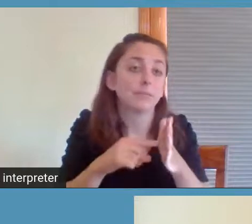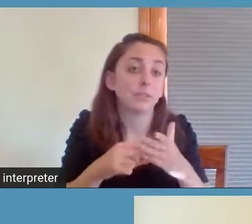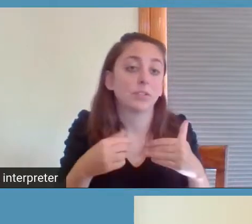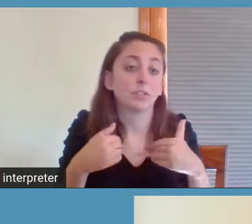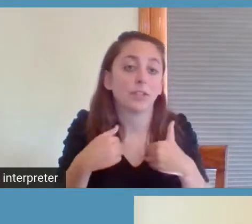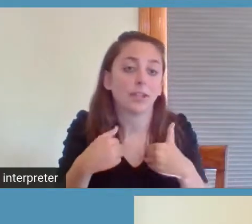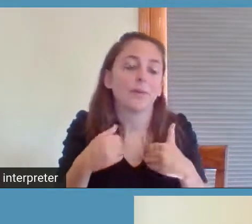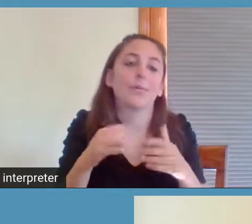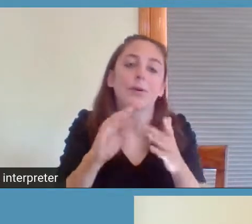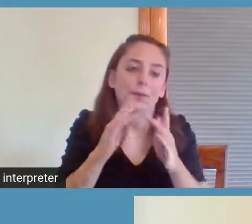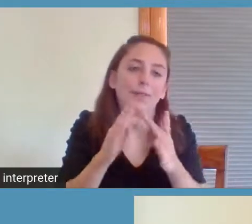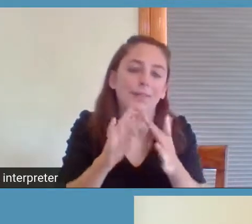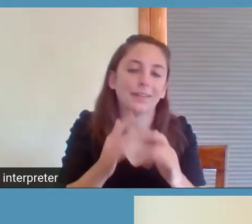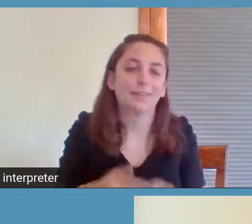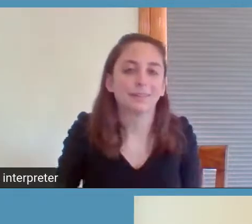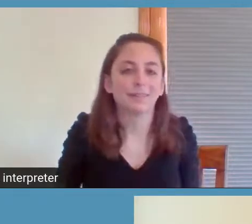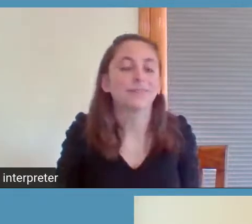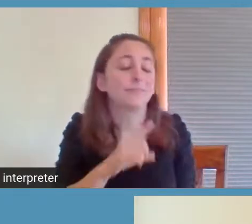Sure.